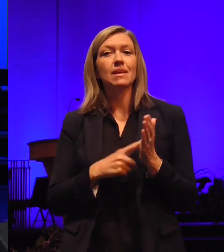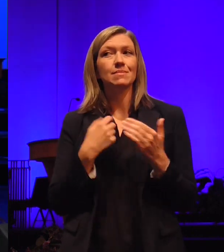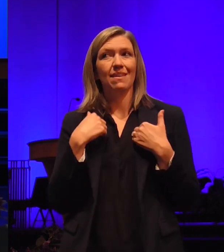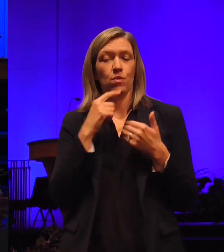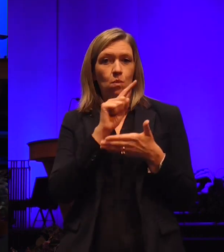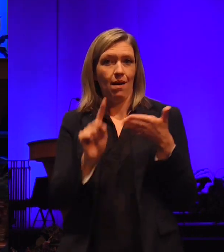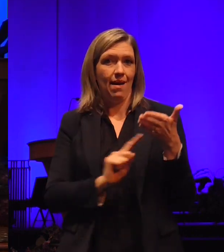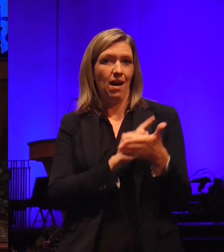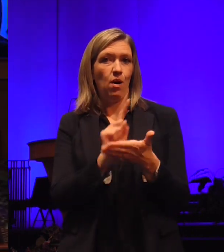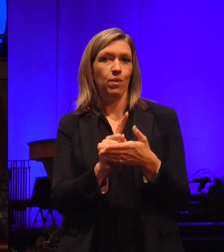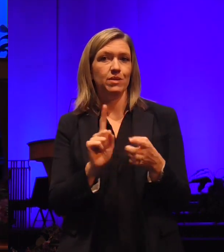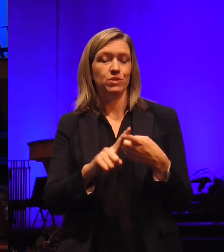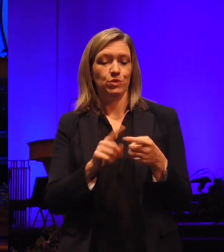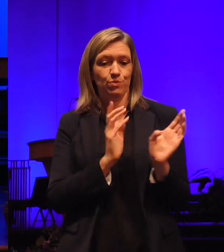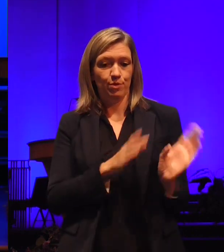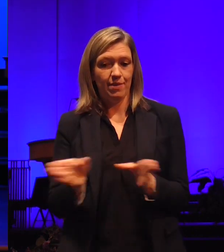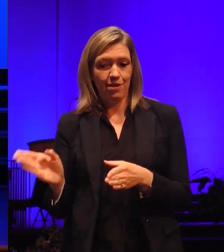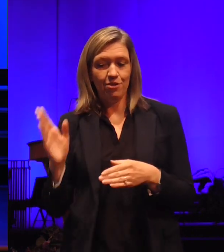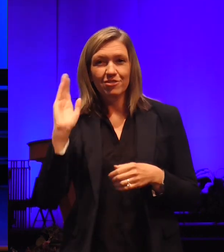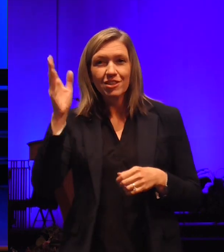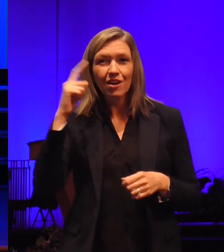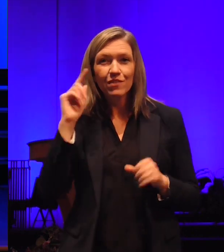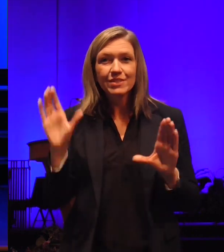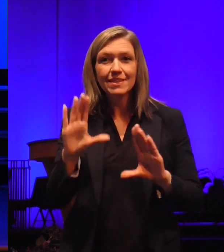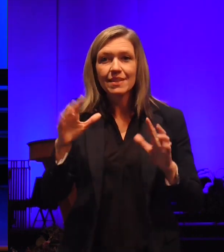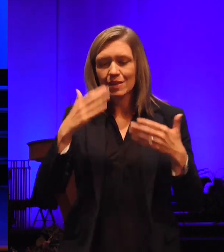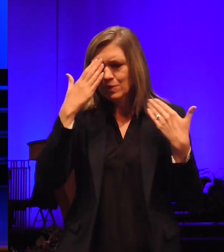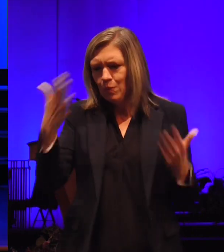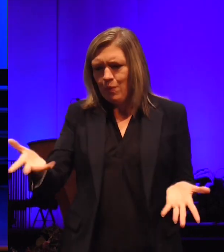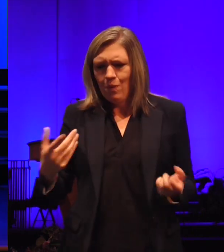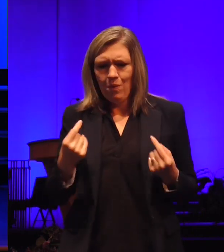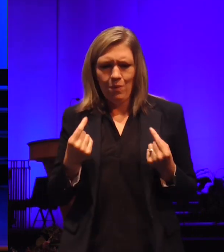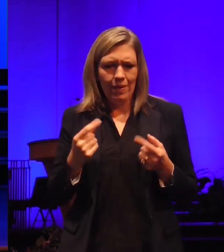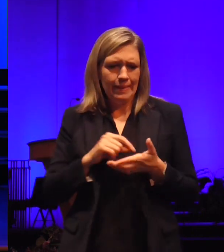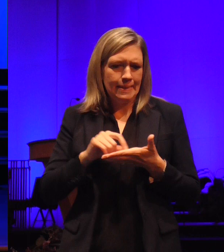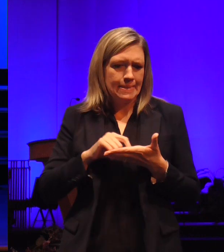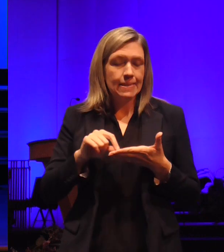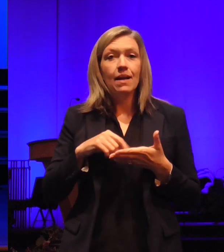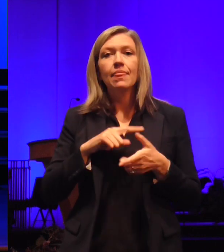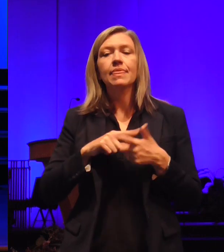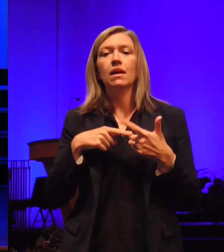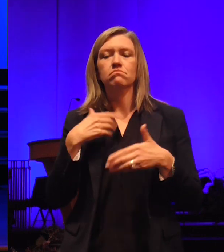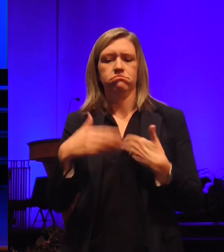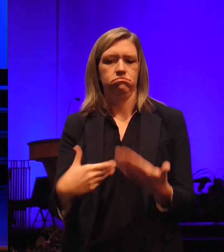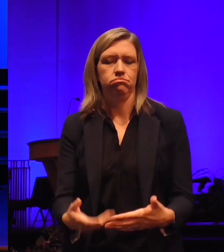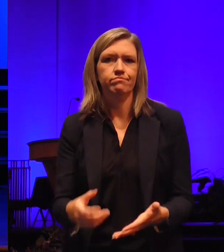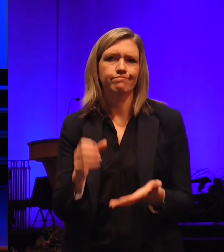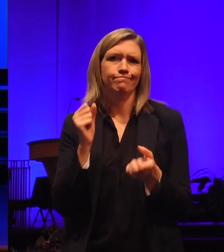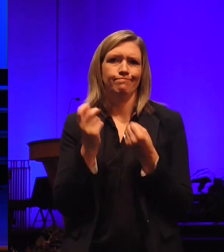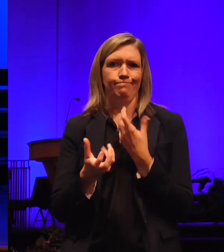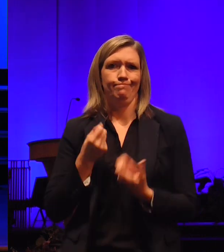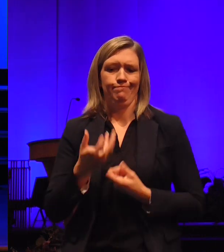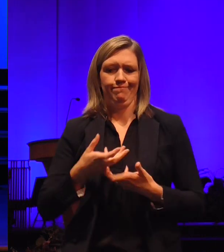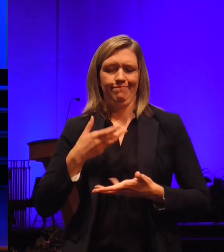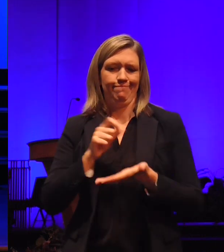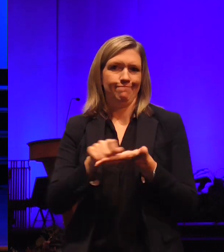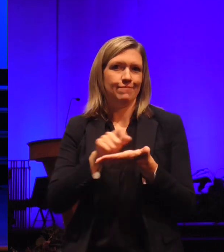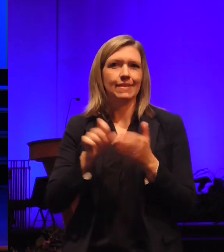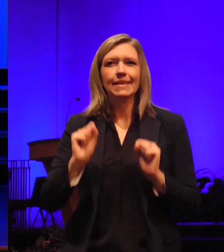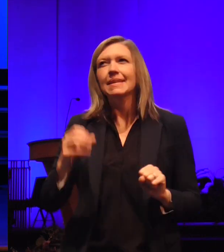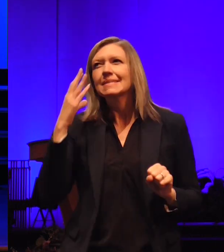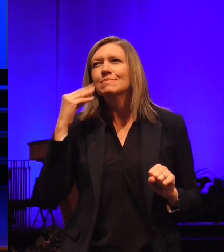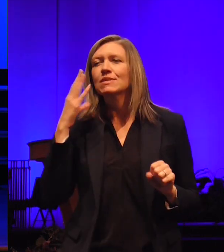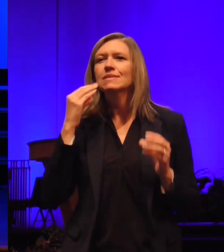put together a talk for Sunday, and I don't really know what I'm going to say, and it just starts coming out, and I can experience a wiser